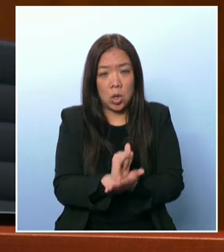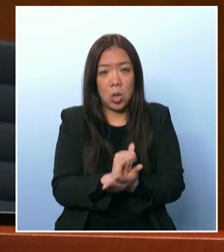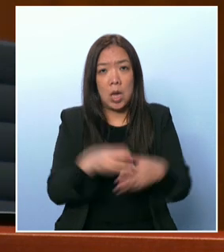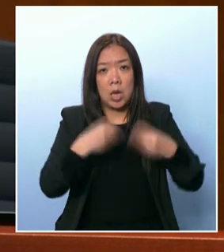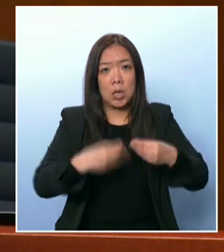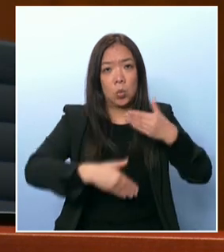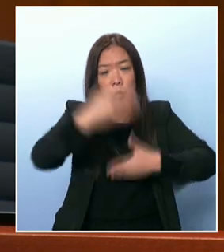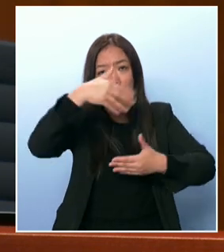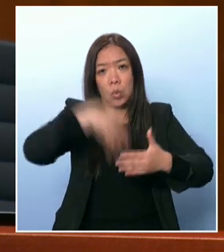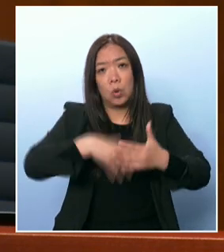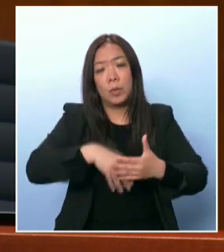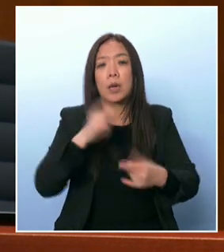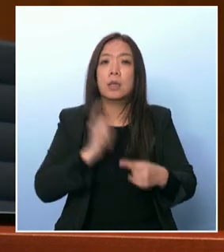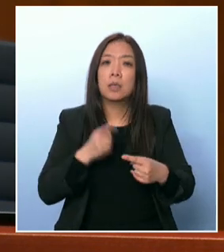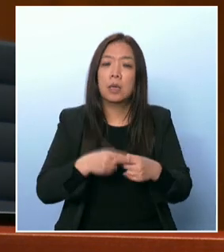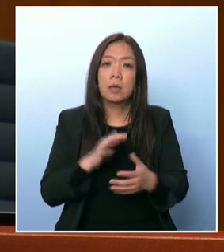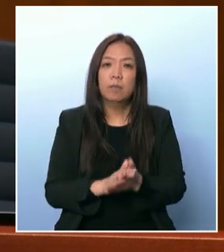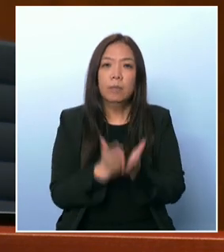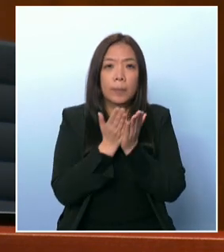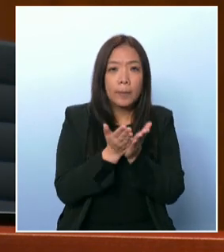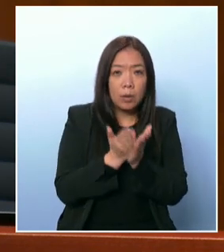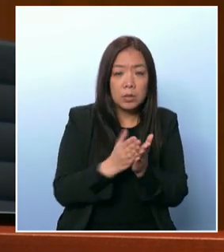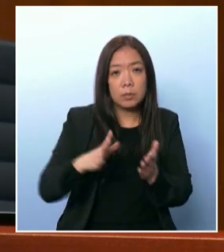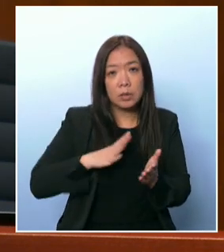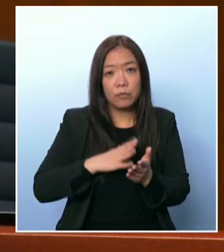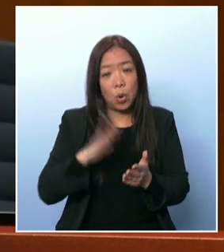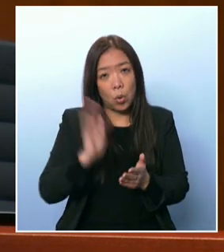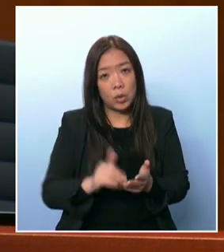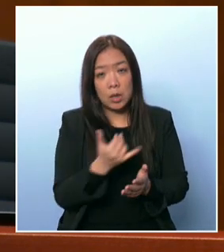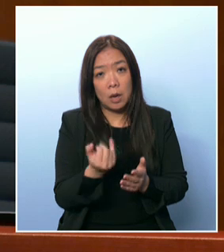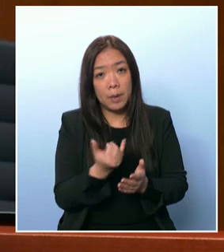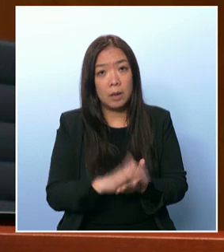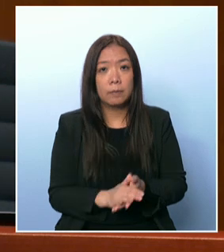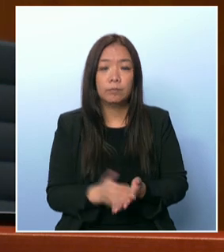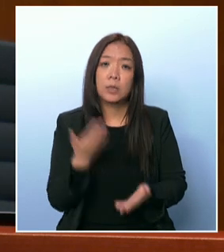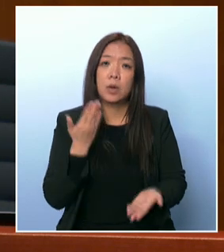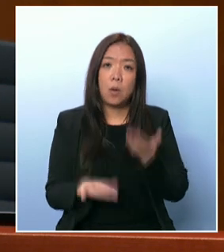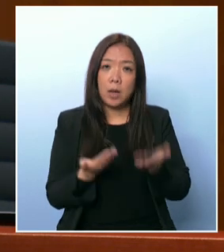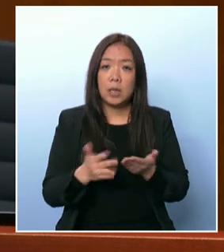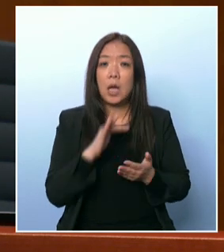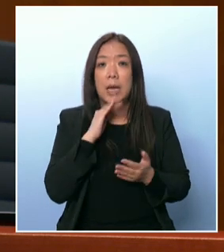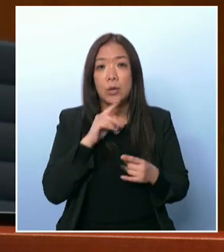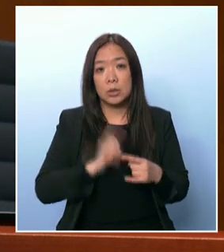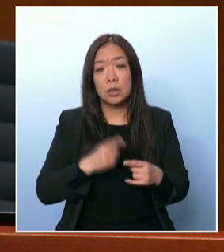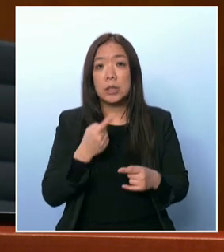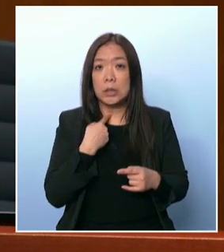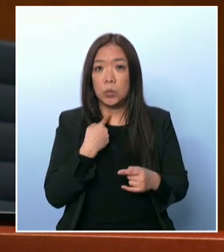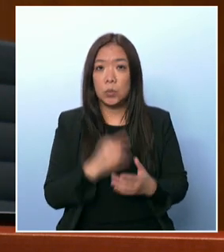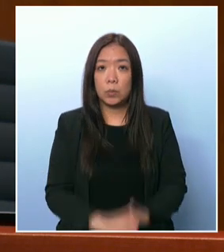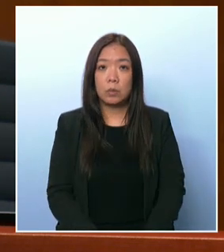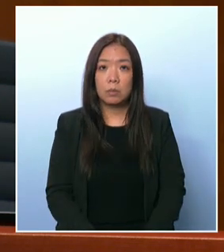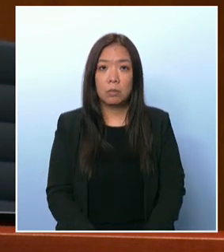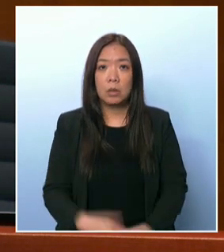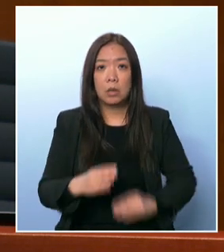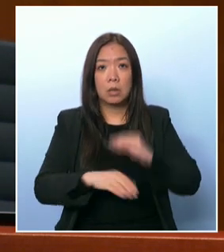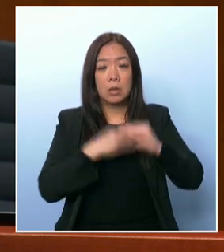as convenient as today's. So is it still the case that medical students must reside